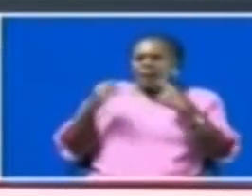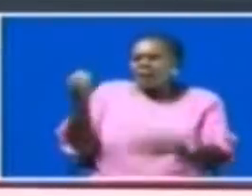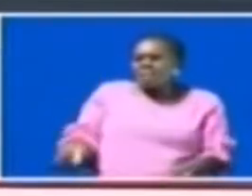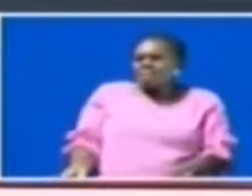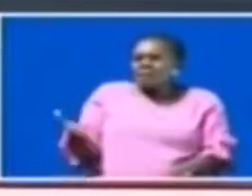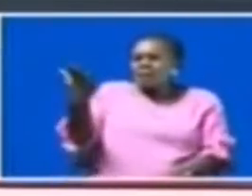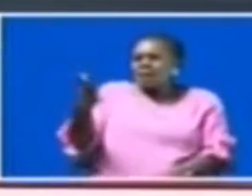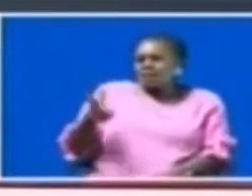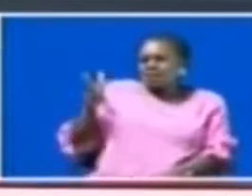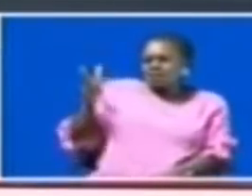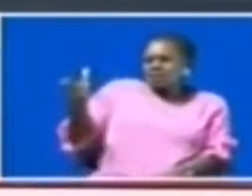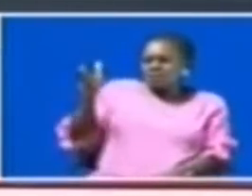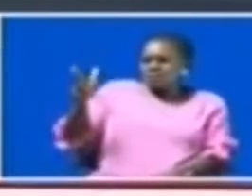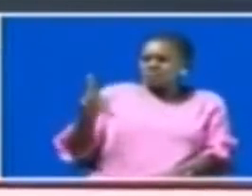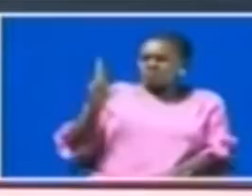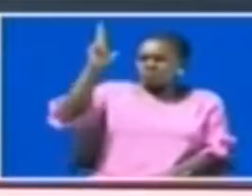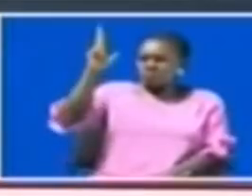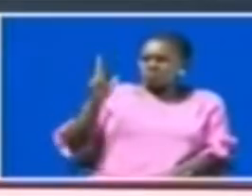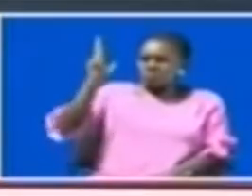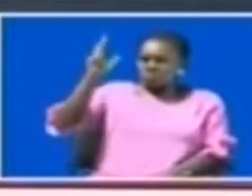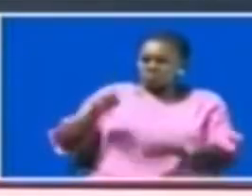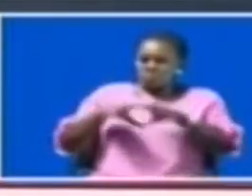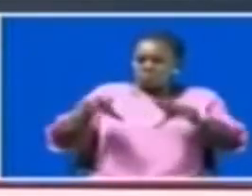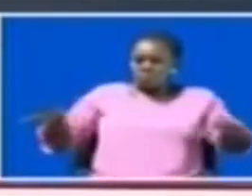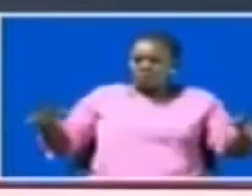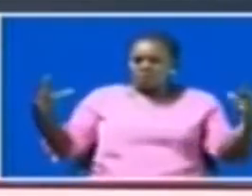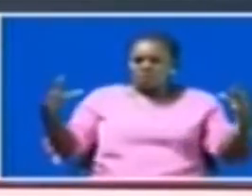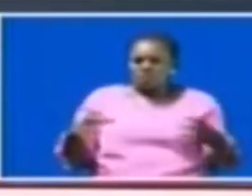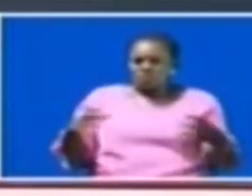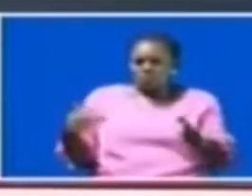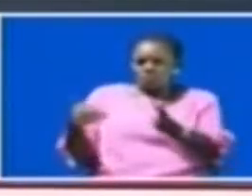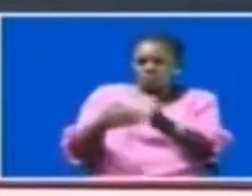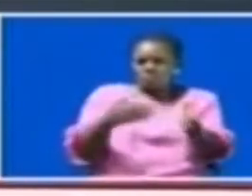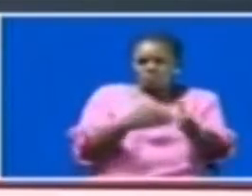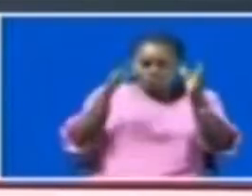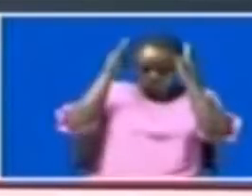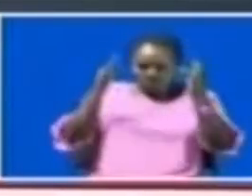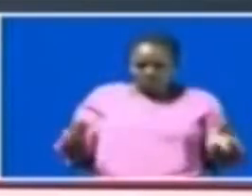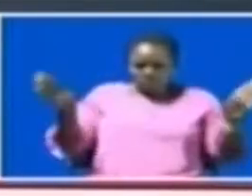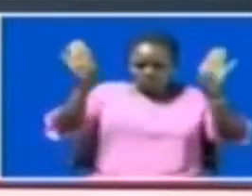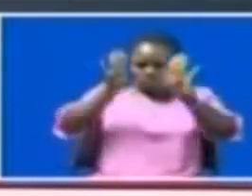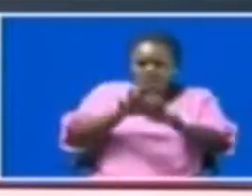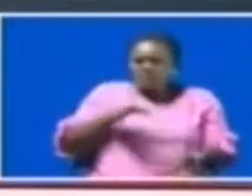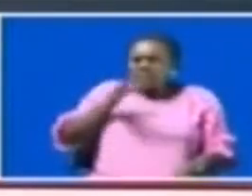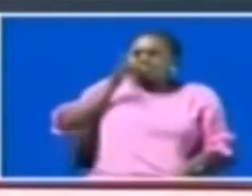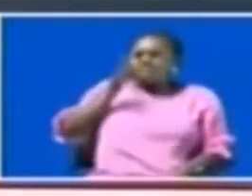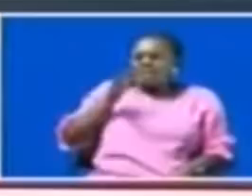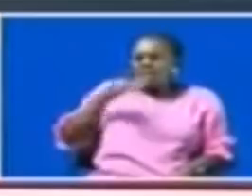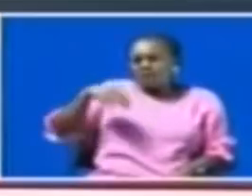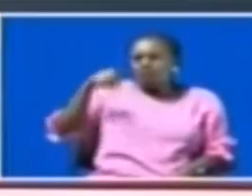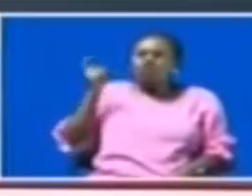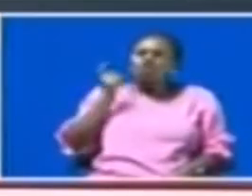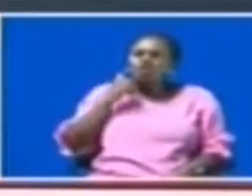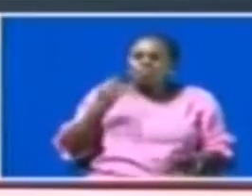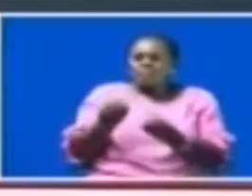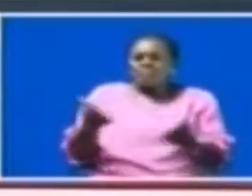and fired in the air to try and disperse residents who were resisting the move to close down Chang'aa dens. Several houses